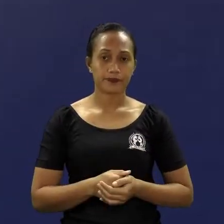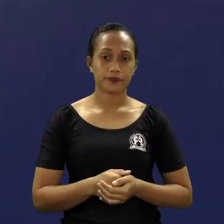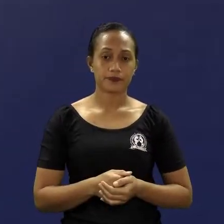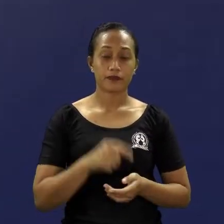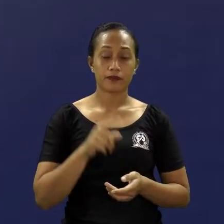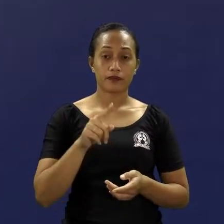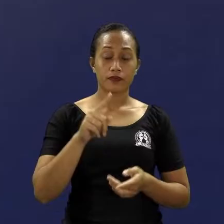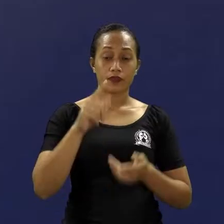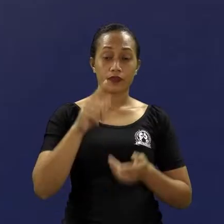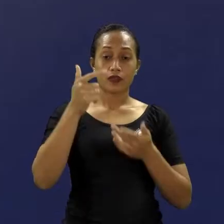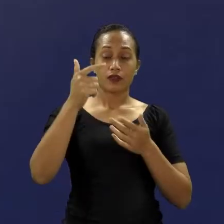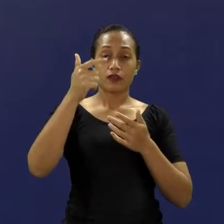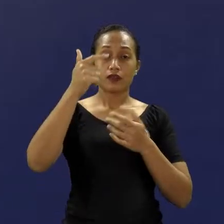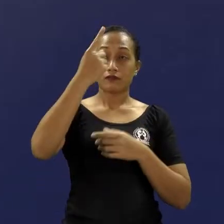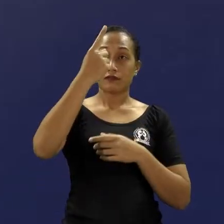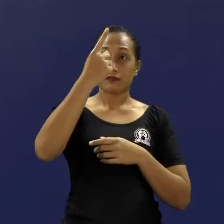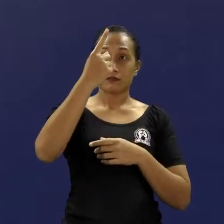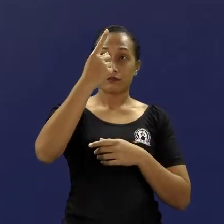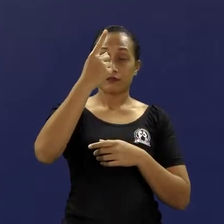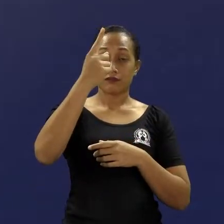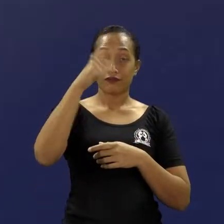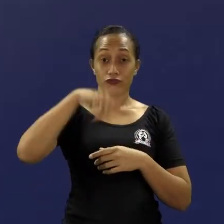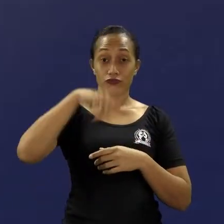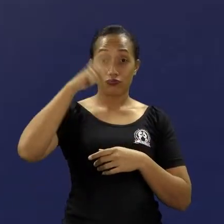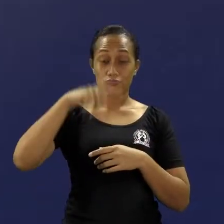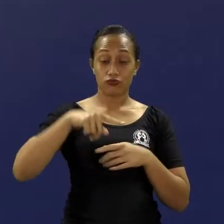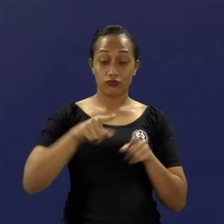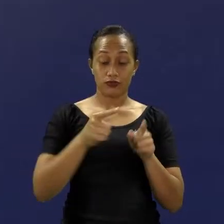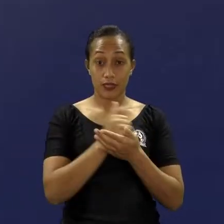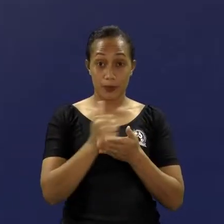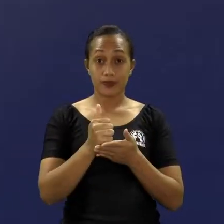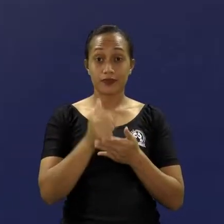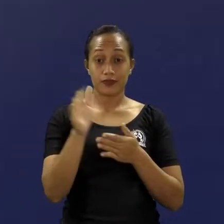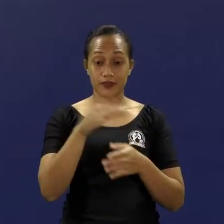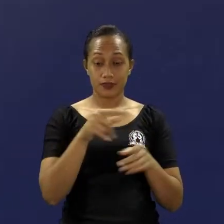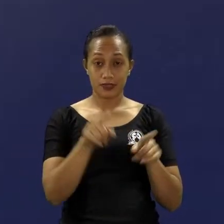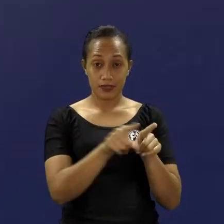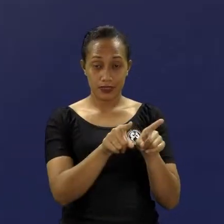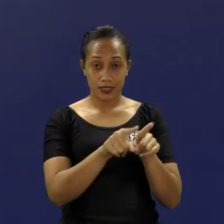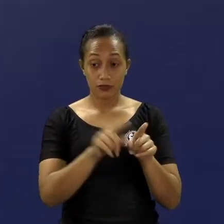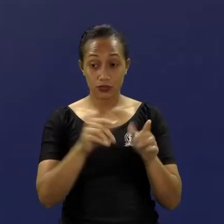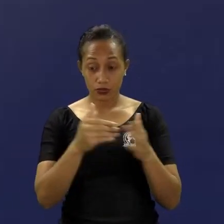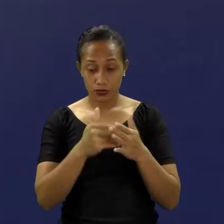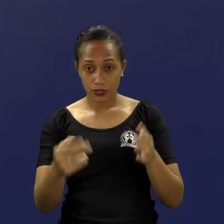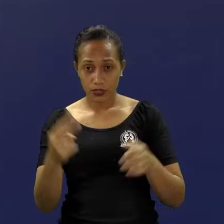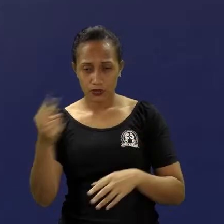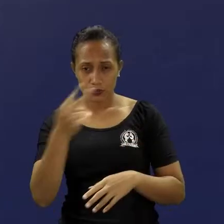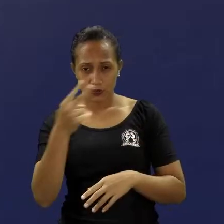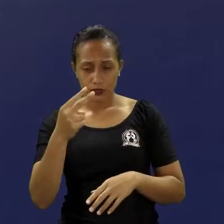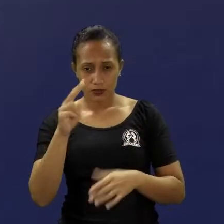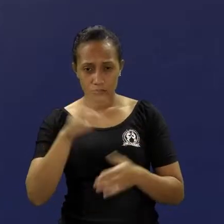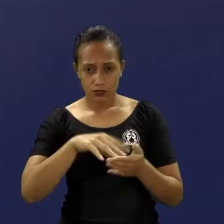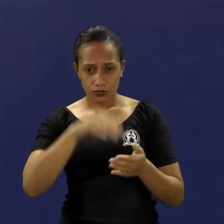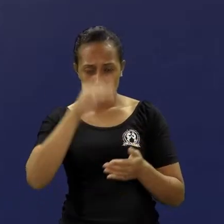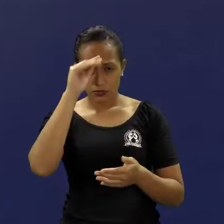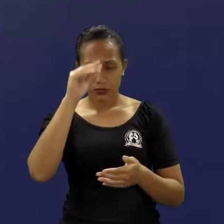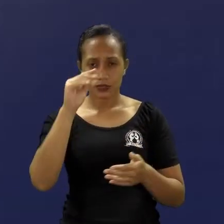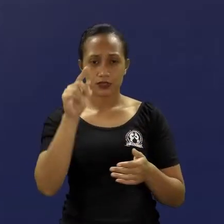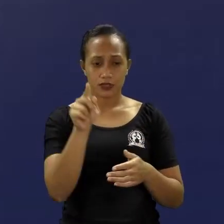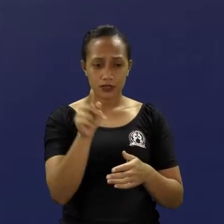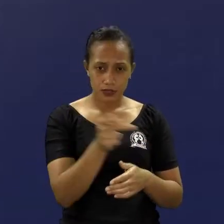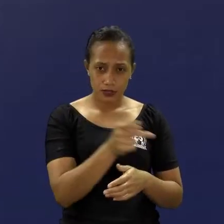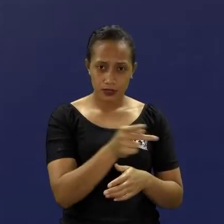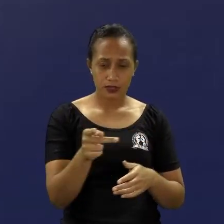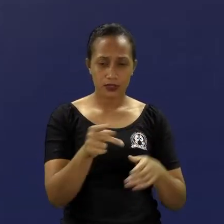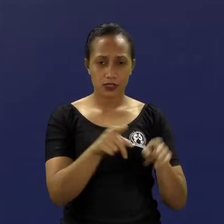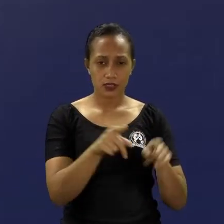the denominators are the same. Delawa wawa ai mai e whanau. O lewa